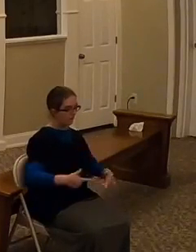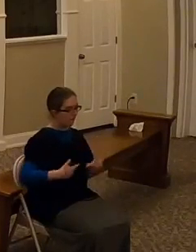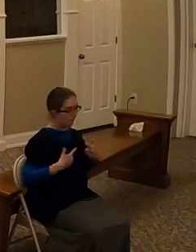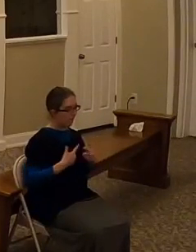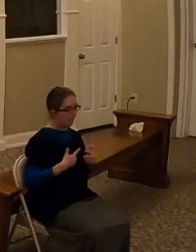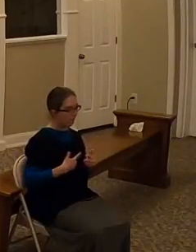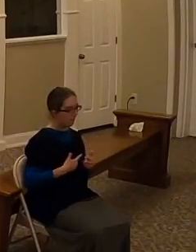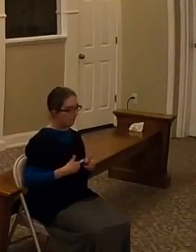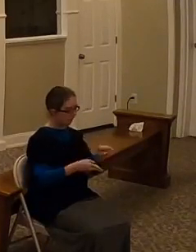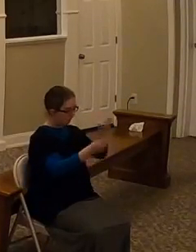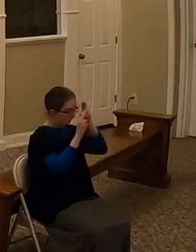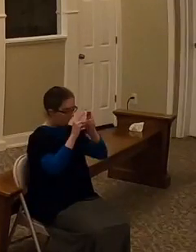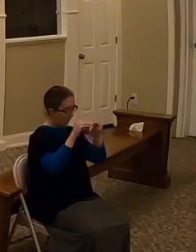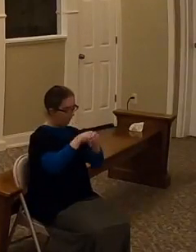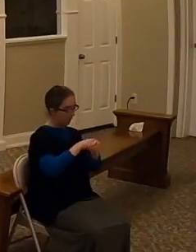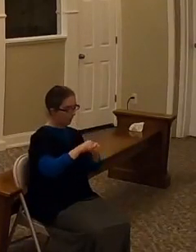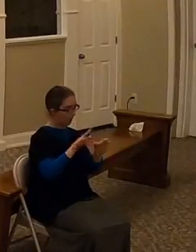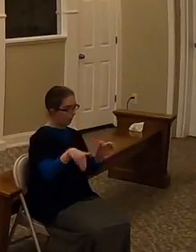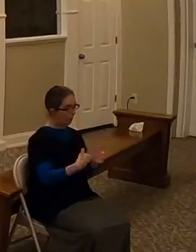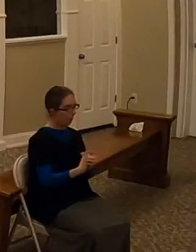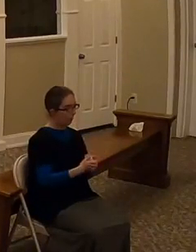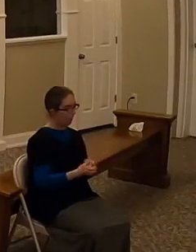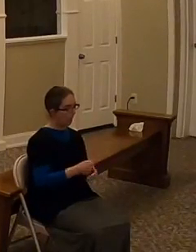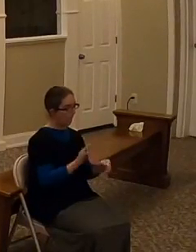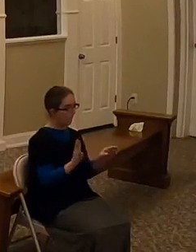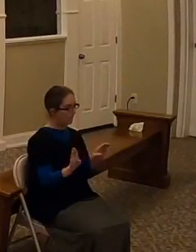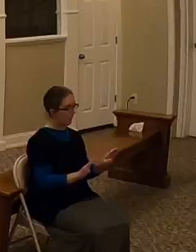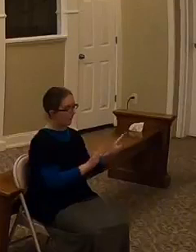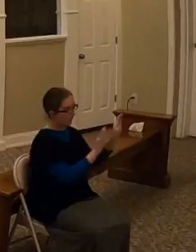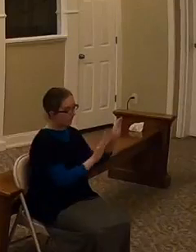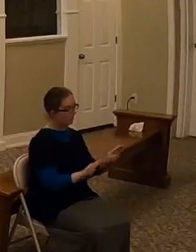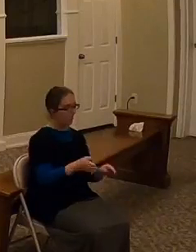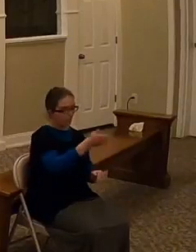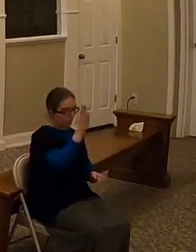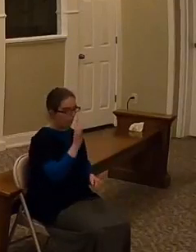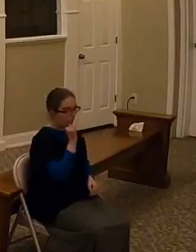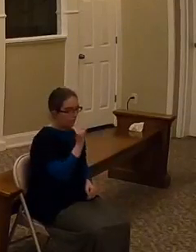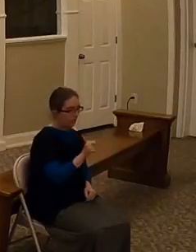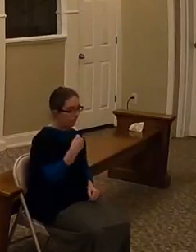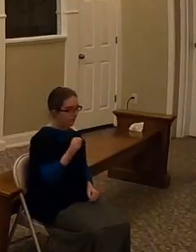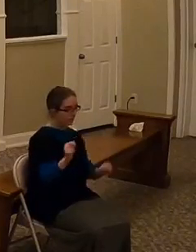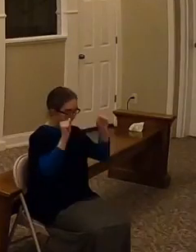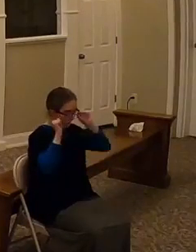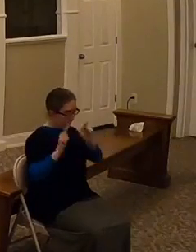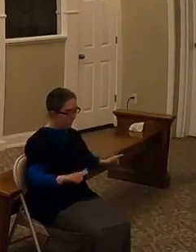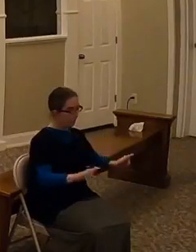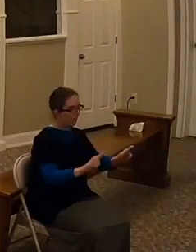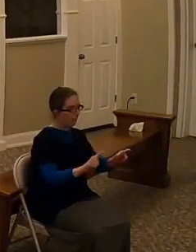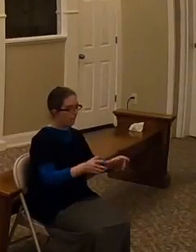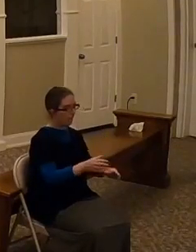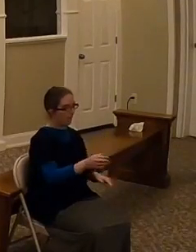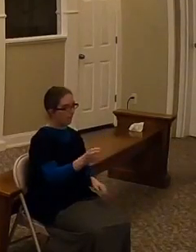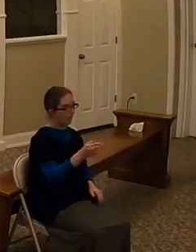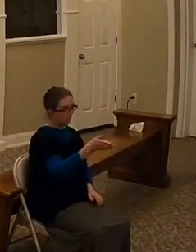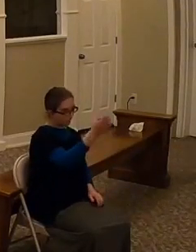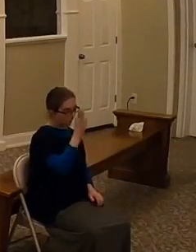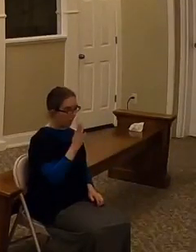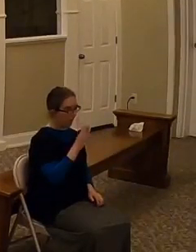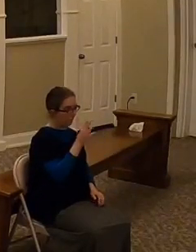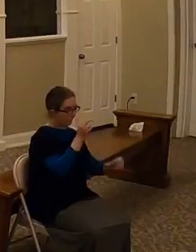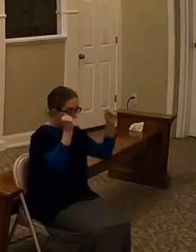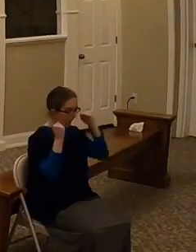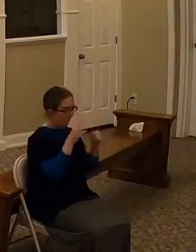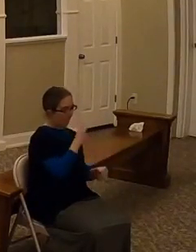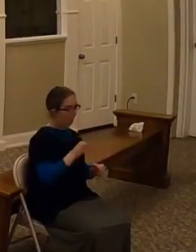determination to honor Him in all our conduct. Did you hear that? Godliness is the awareness of God's power and